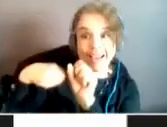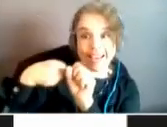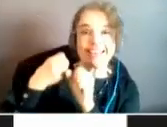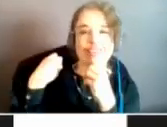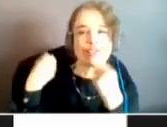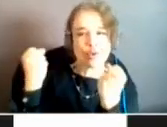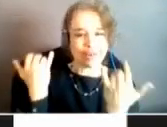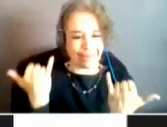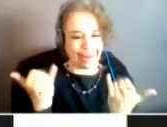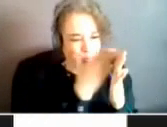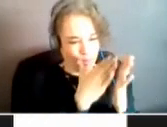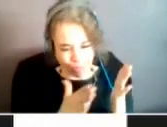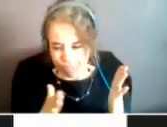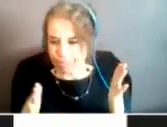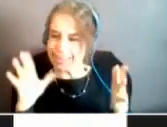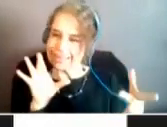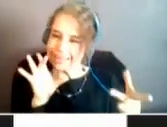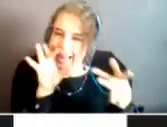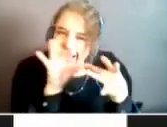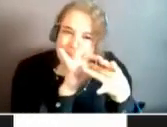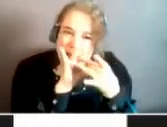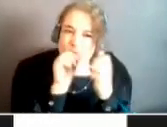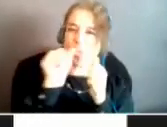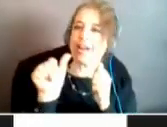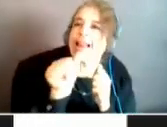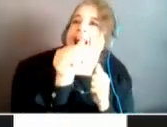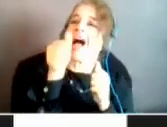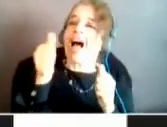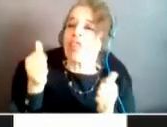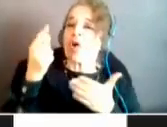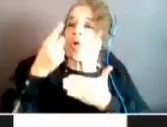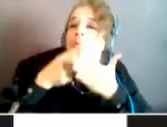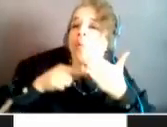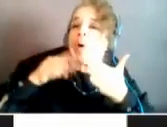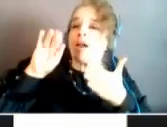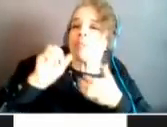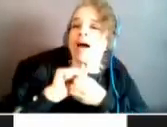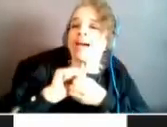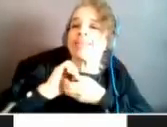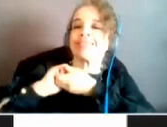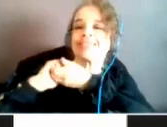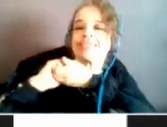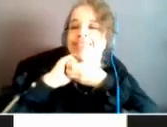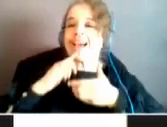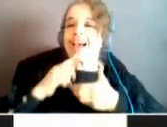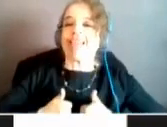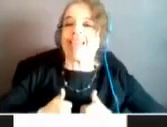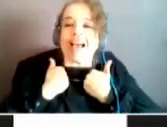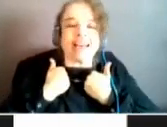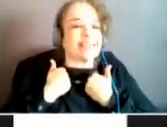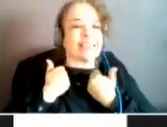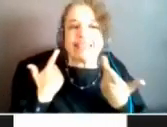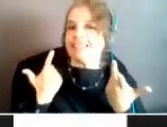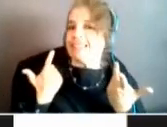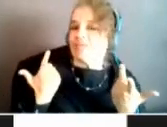strongly now is that connections with others is what binds us to life. And you know, for the